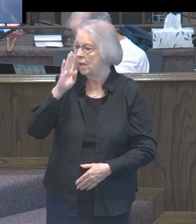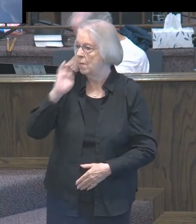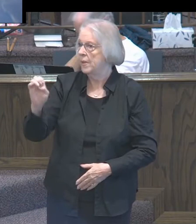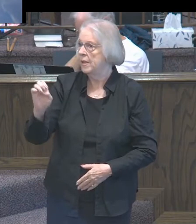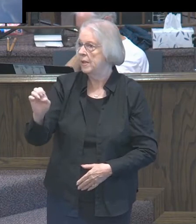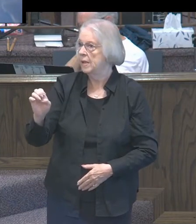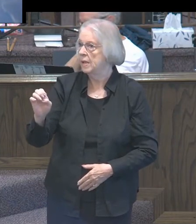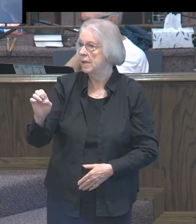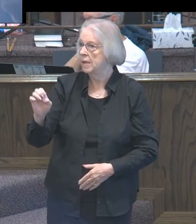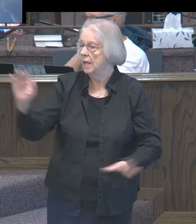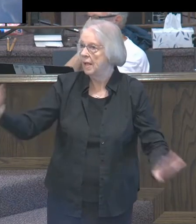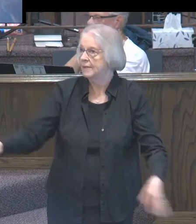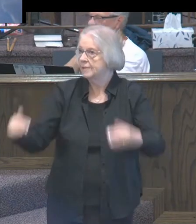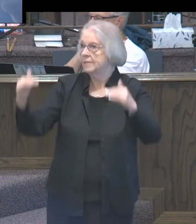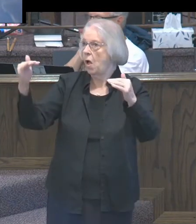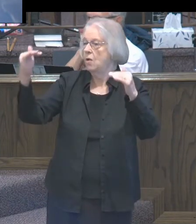God will be exalted